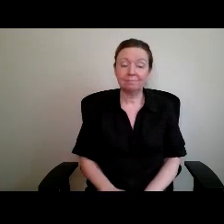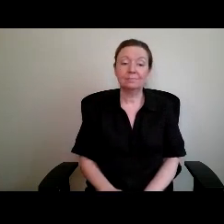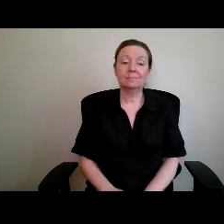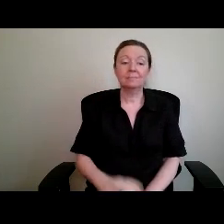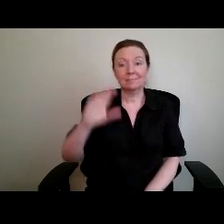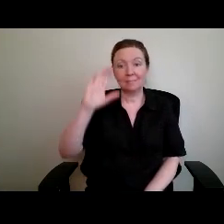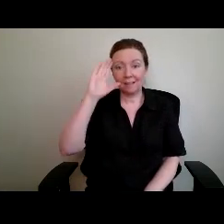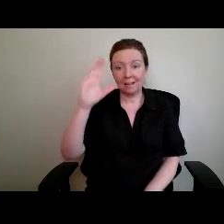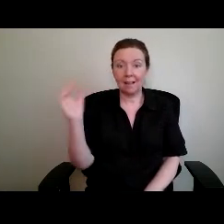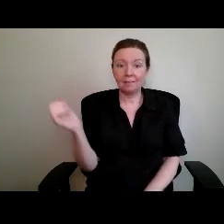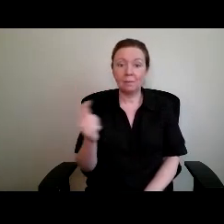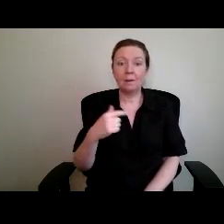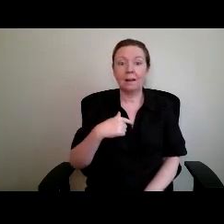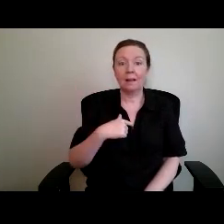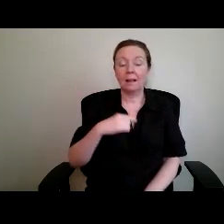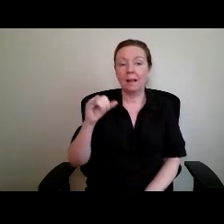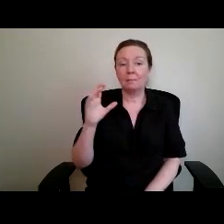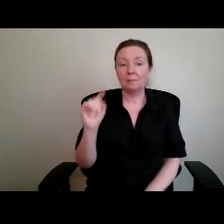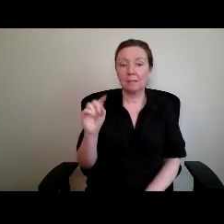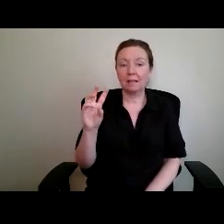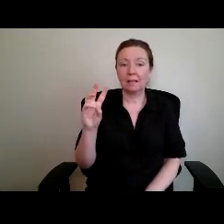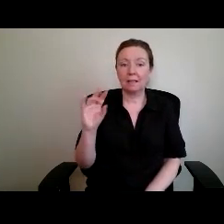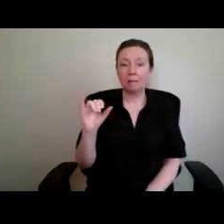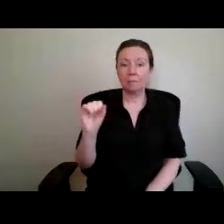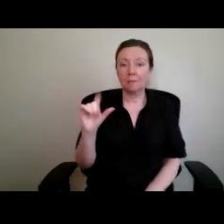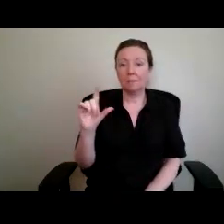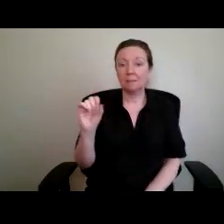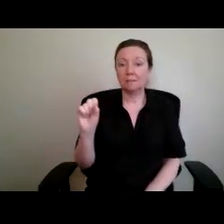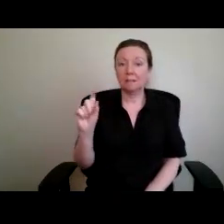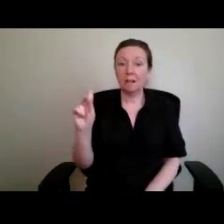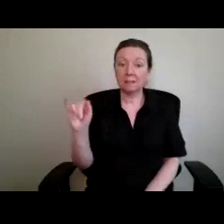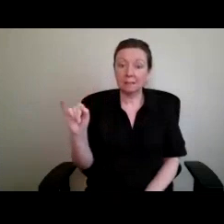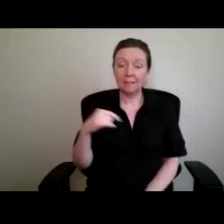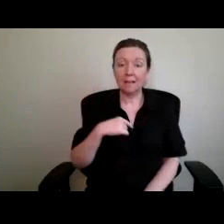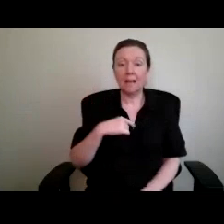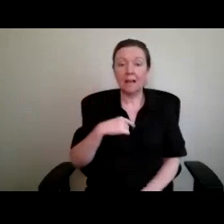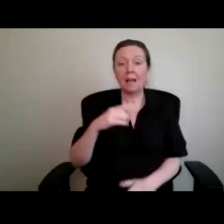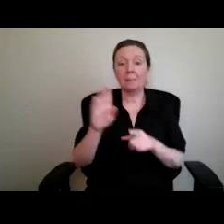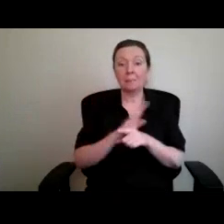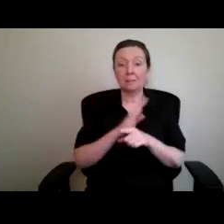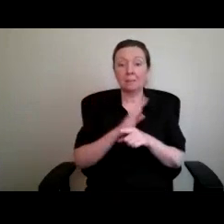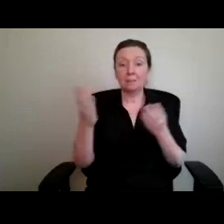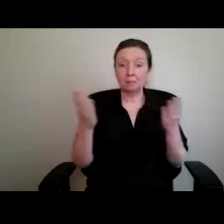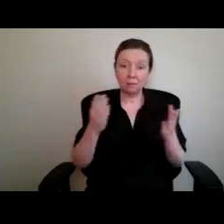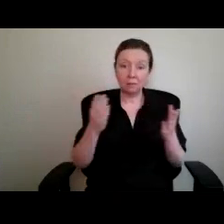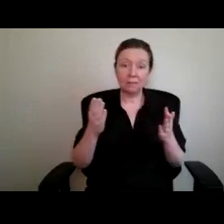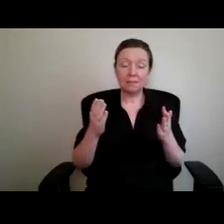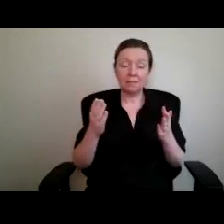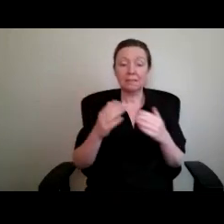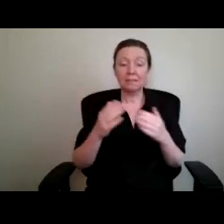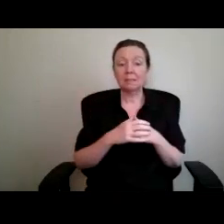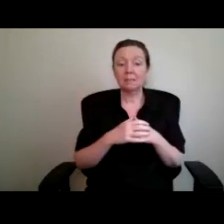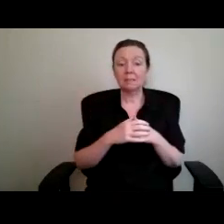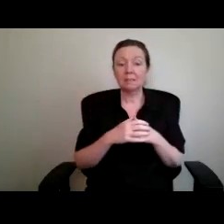Hi, everyone. I am Janet Wislowski. I am the Business Services